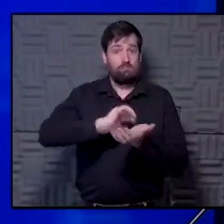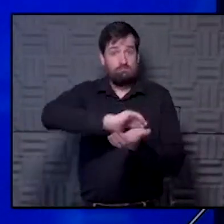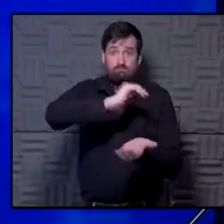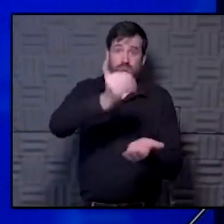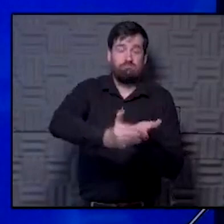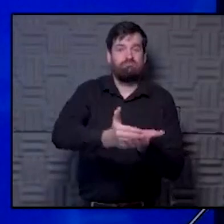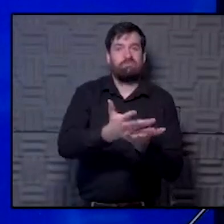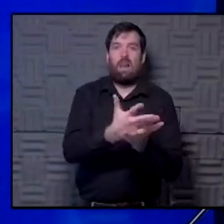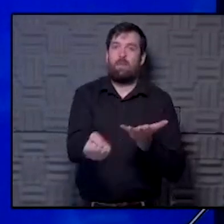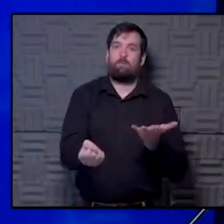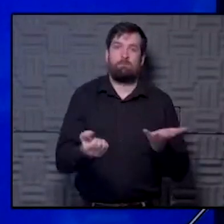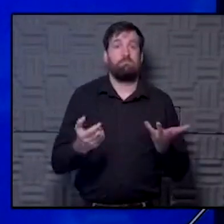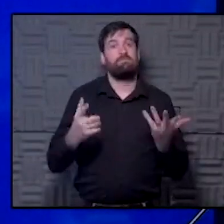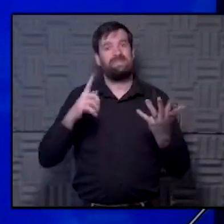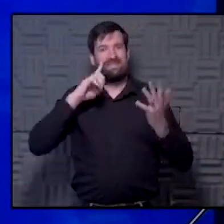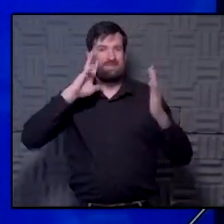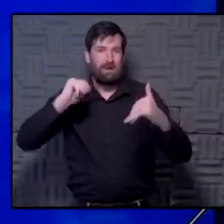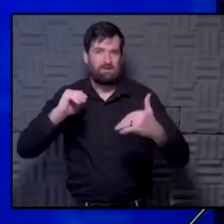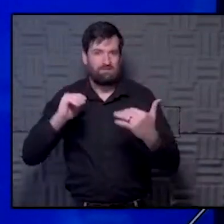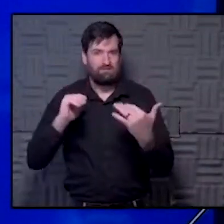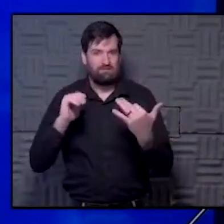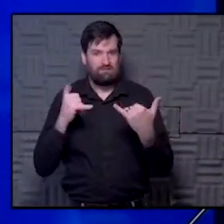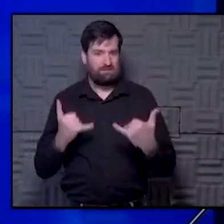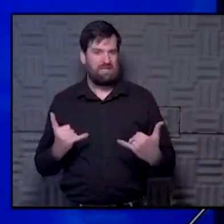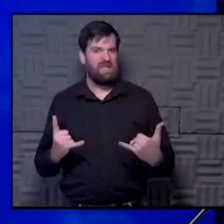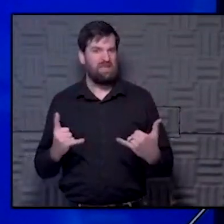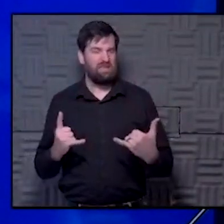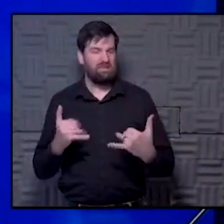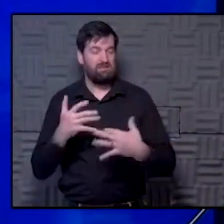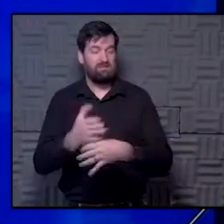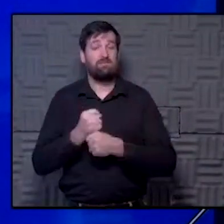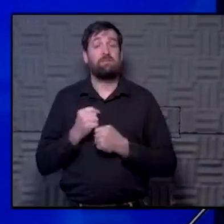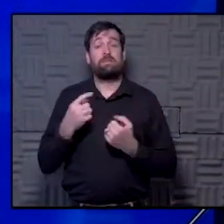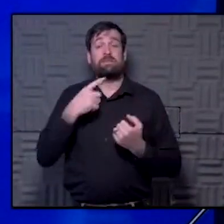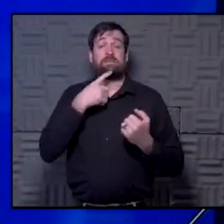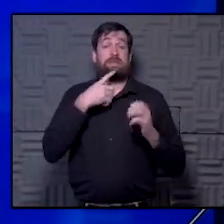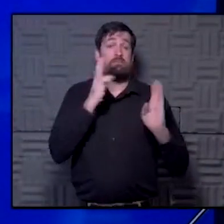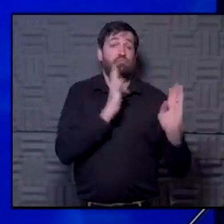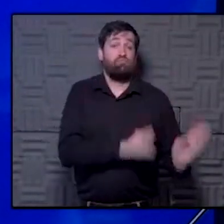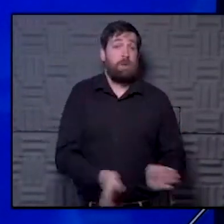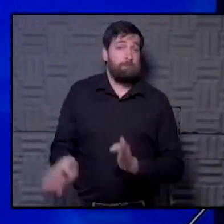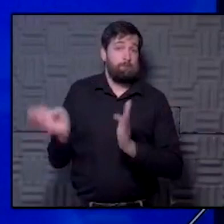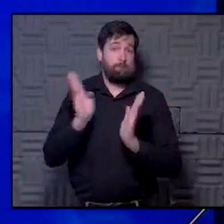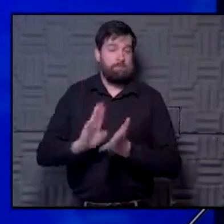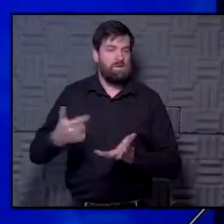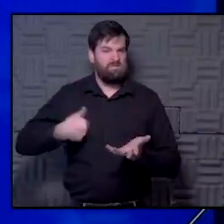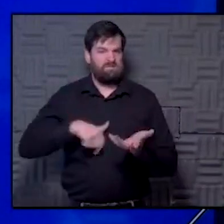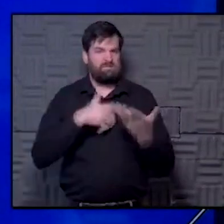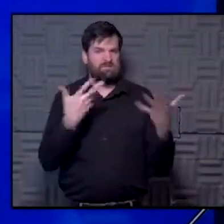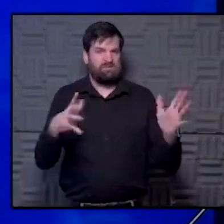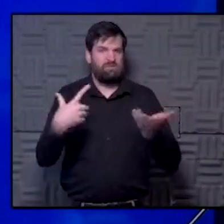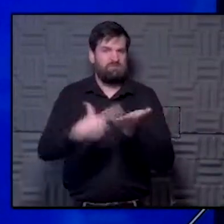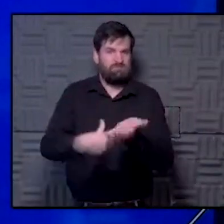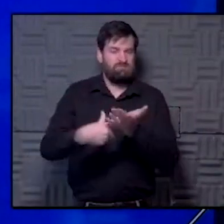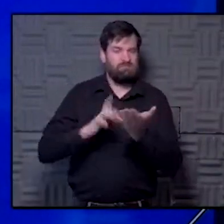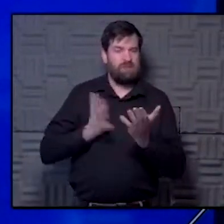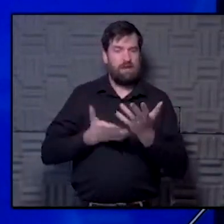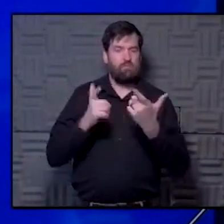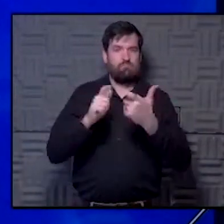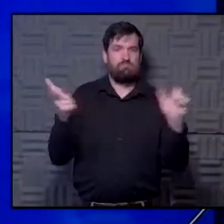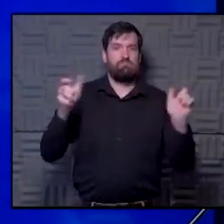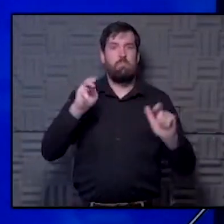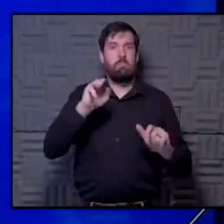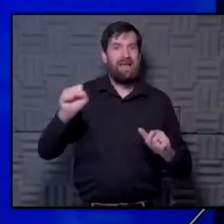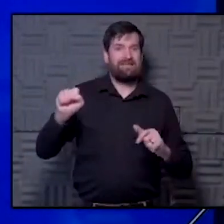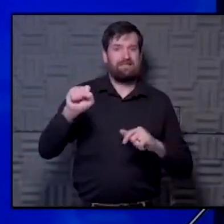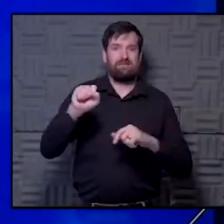some doses today. When I say we're in the preparation phase, Cody, we've talked a lot about our mass vaccination clinics here on campus. We've